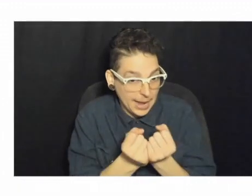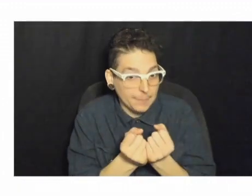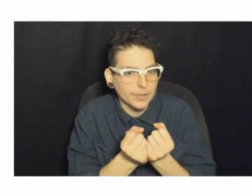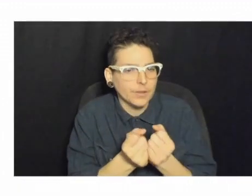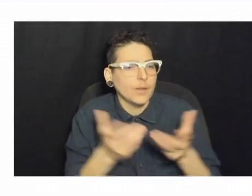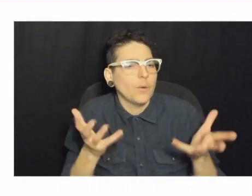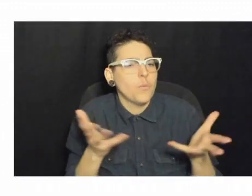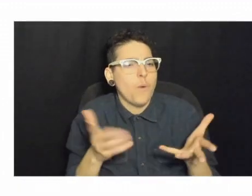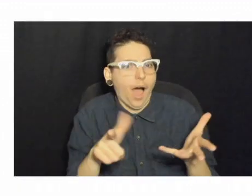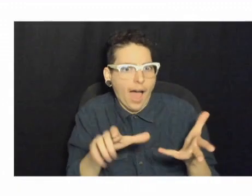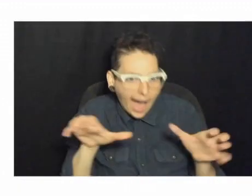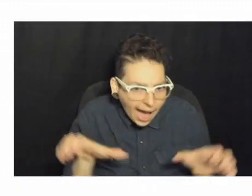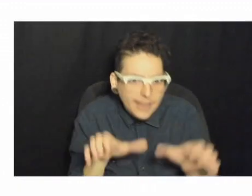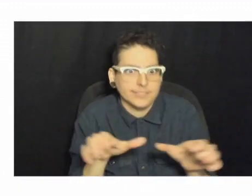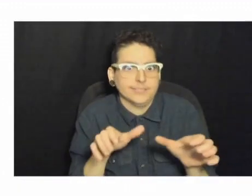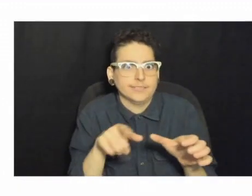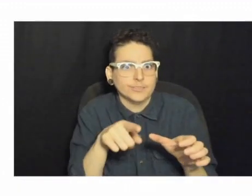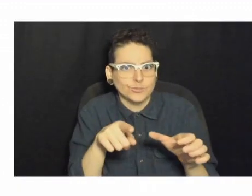to